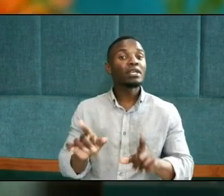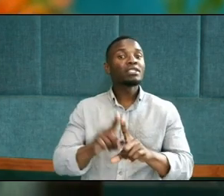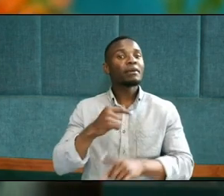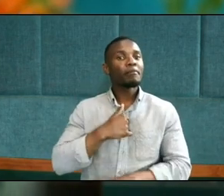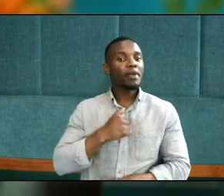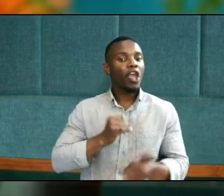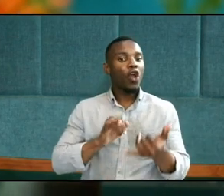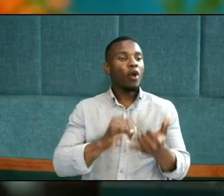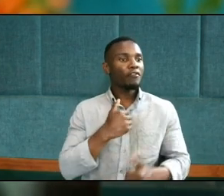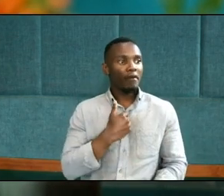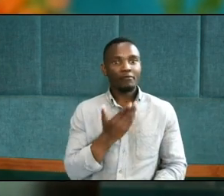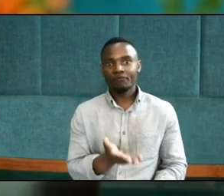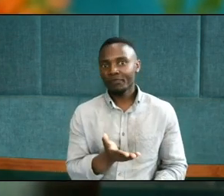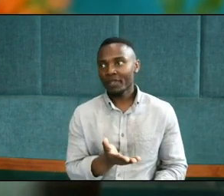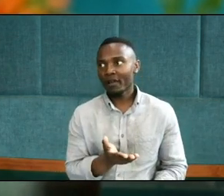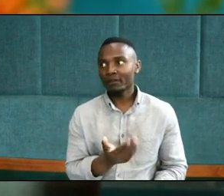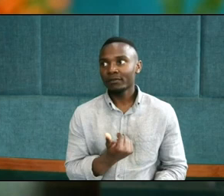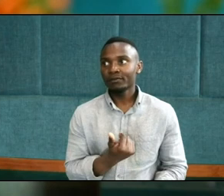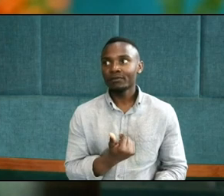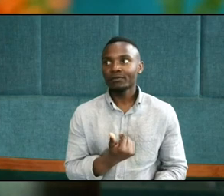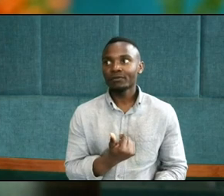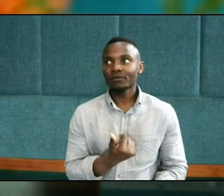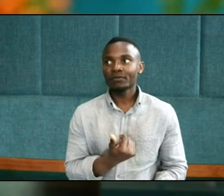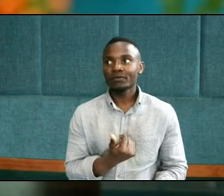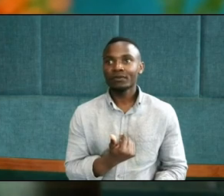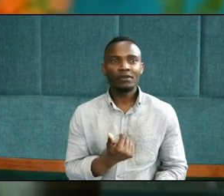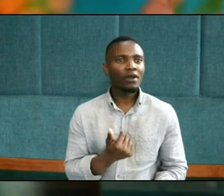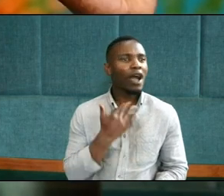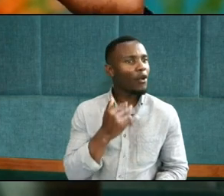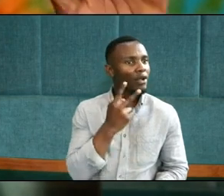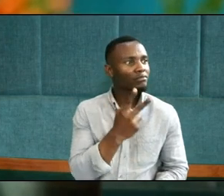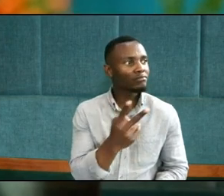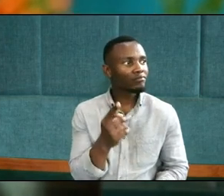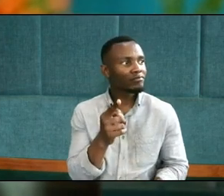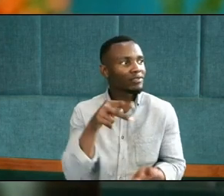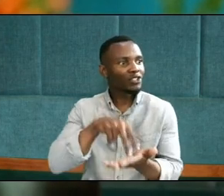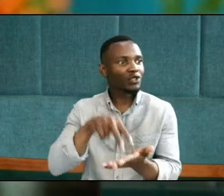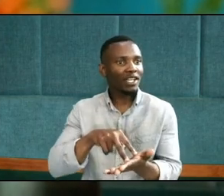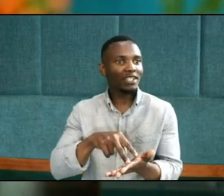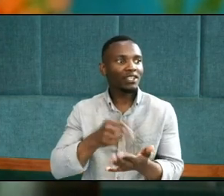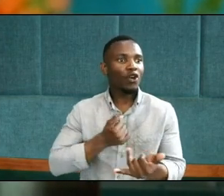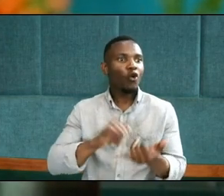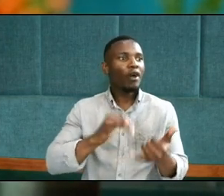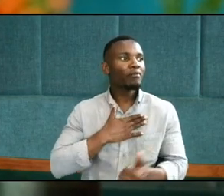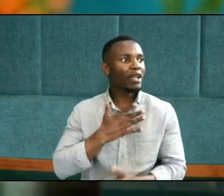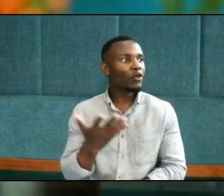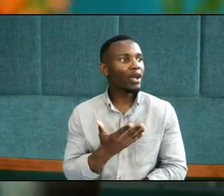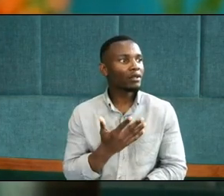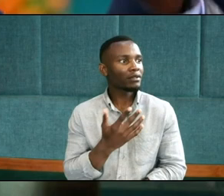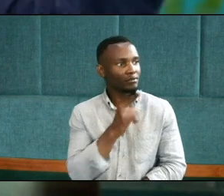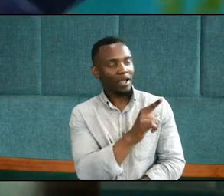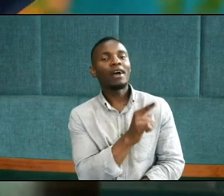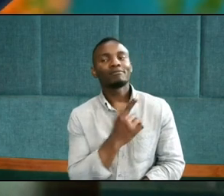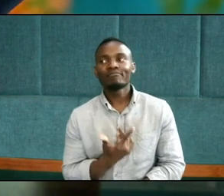am still very close to her, and I would want her to stand and say hello. Where she is, Mary, where are you? This is the lady I